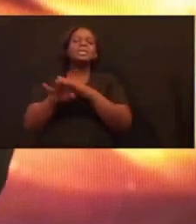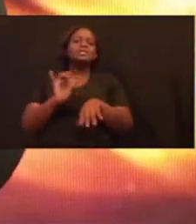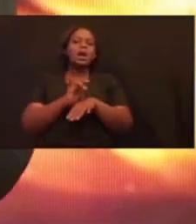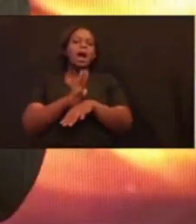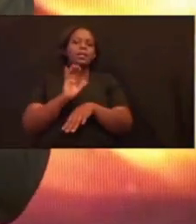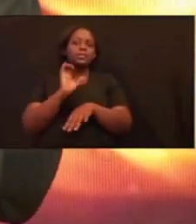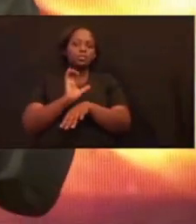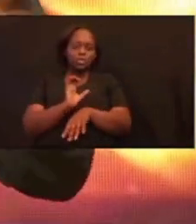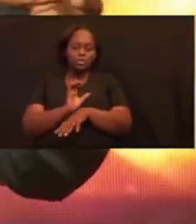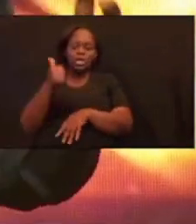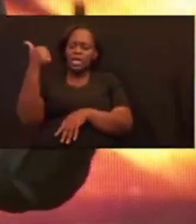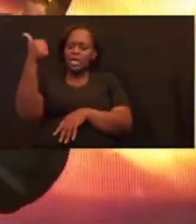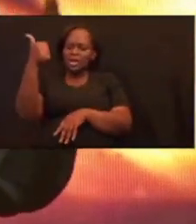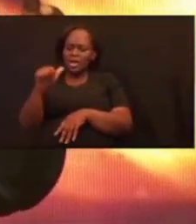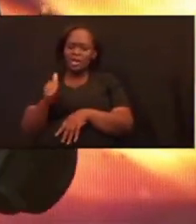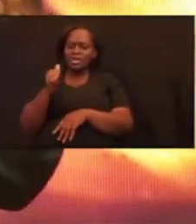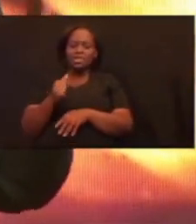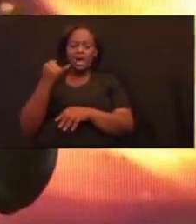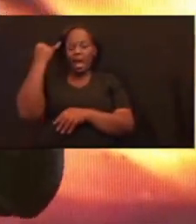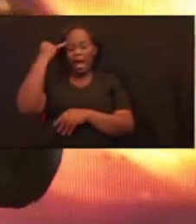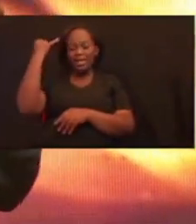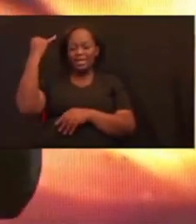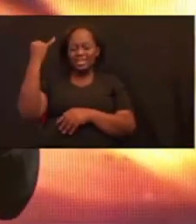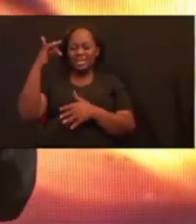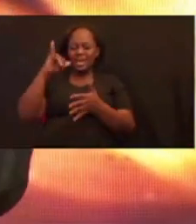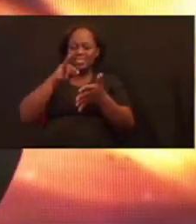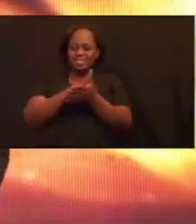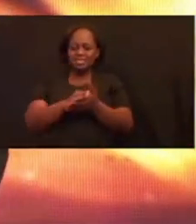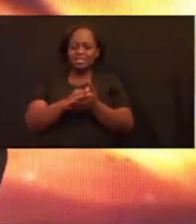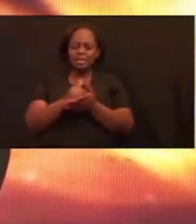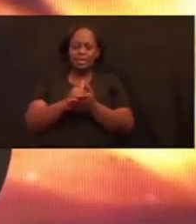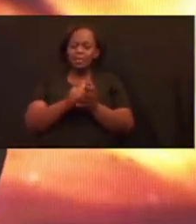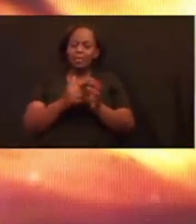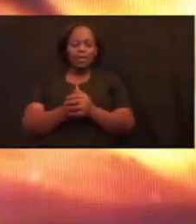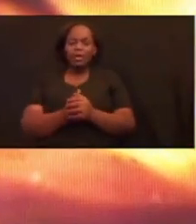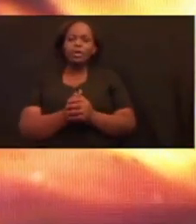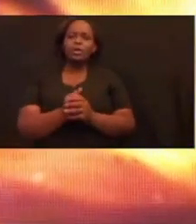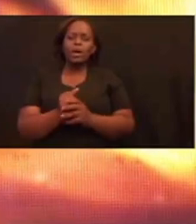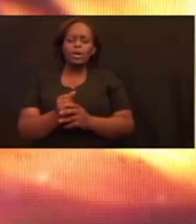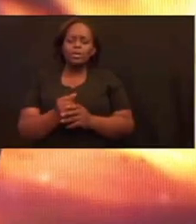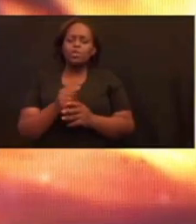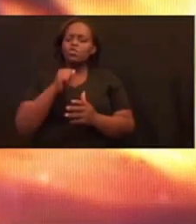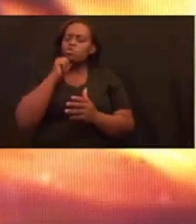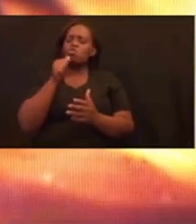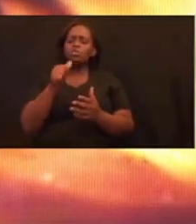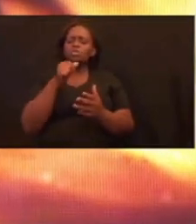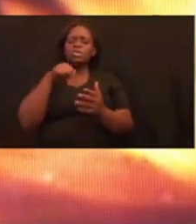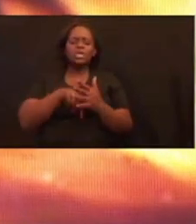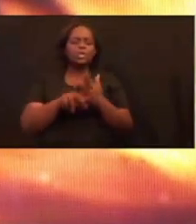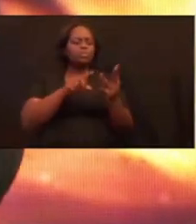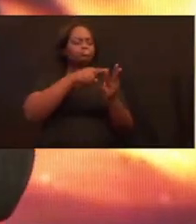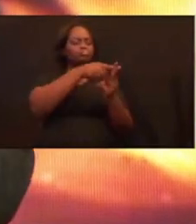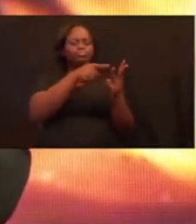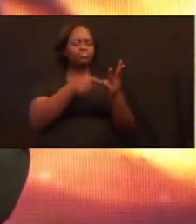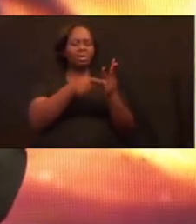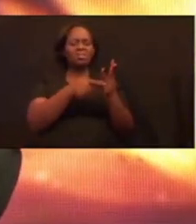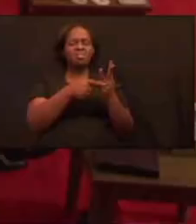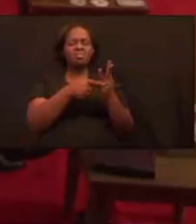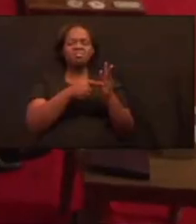thought or truth that does not pass this tripartite test cannot be called doctrine, even if it is truth.